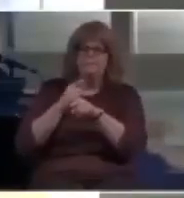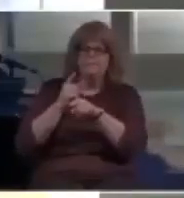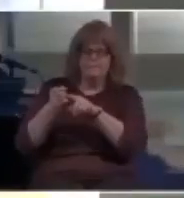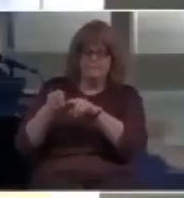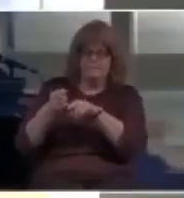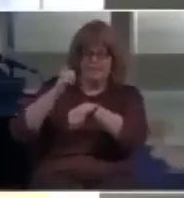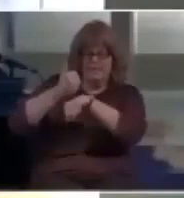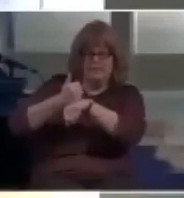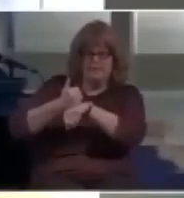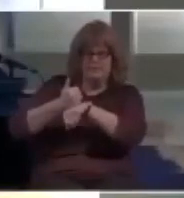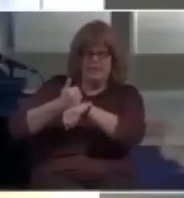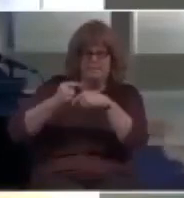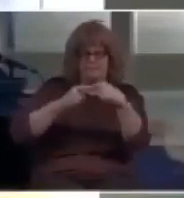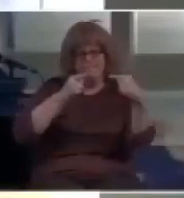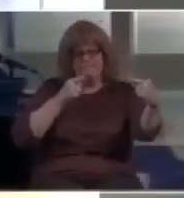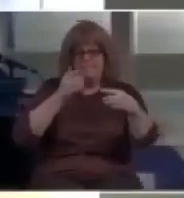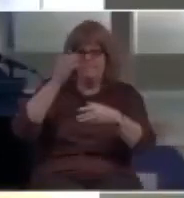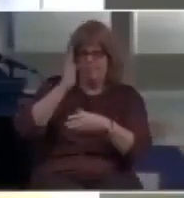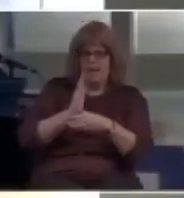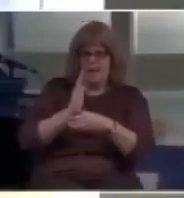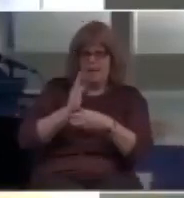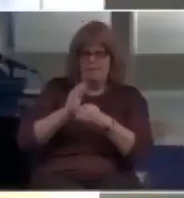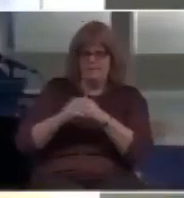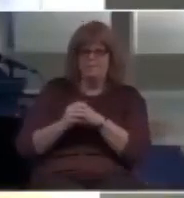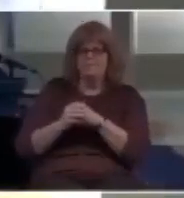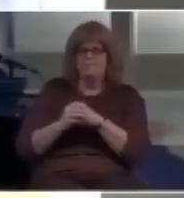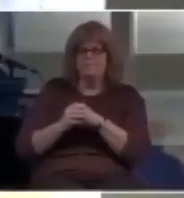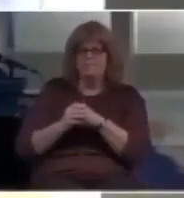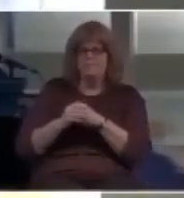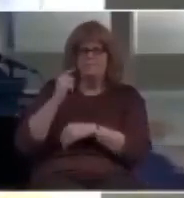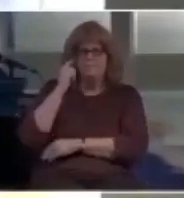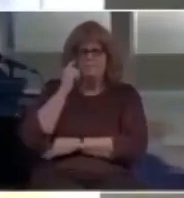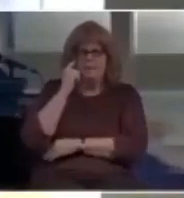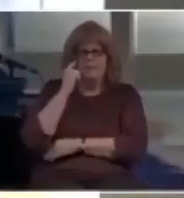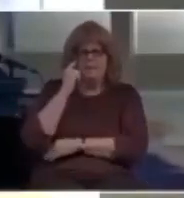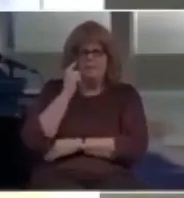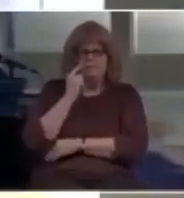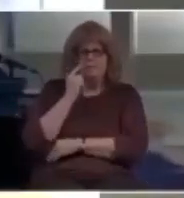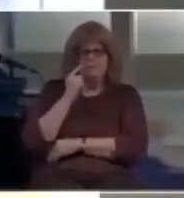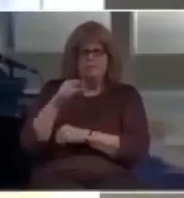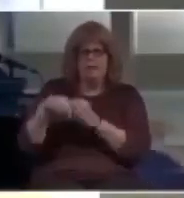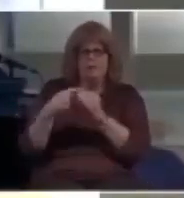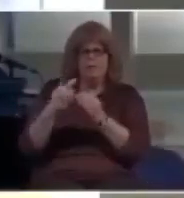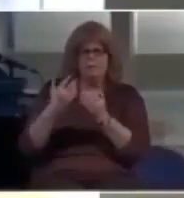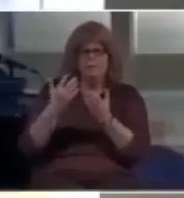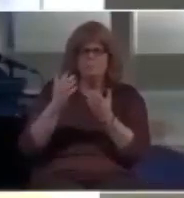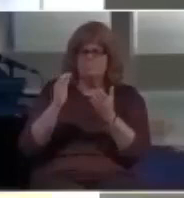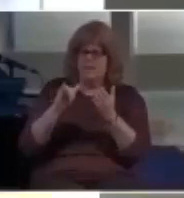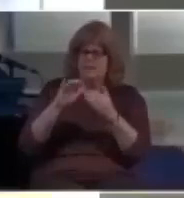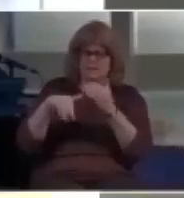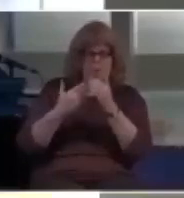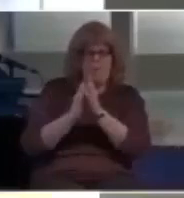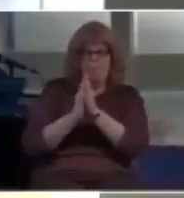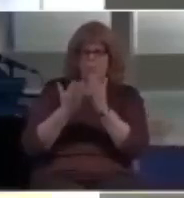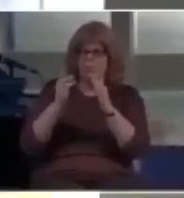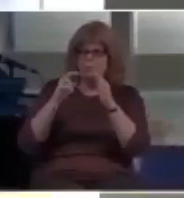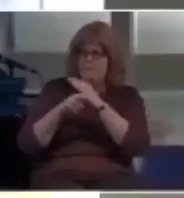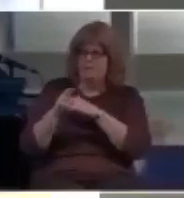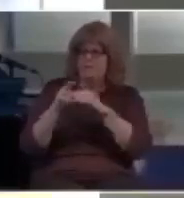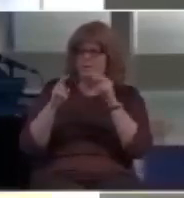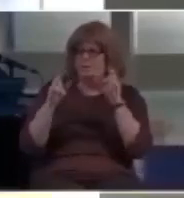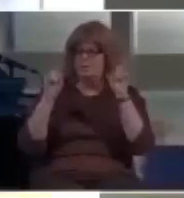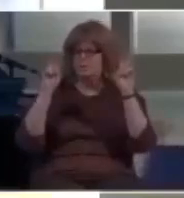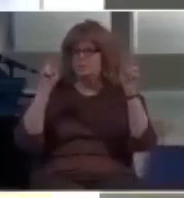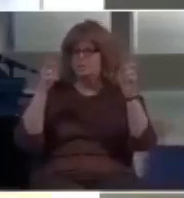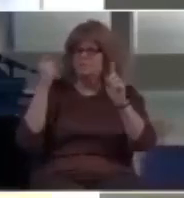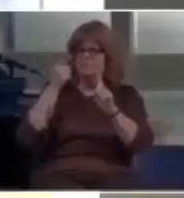itself up in opposition to God. And if you stop and you think about it, that's really the whole theme of the book of Revelation, isn't it? The